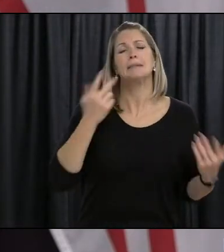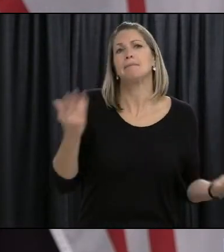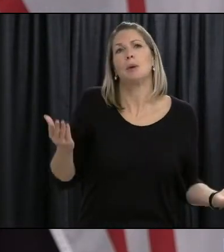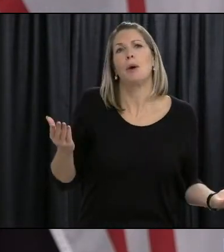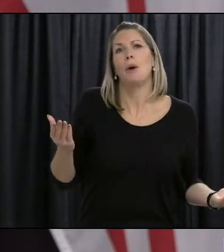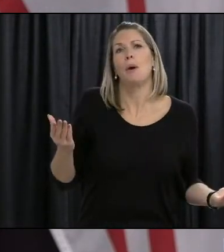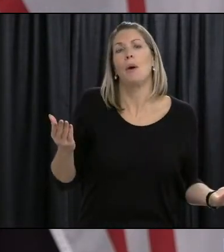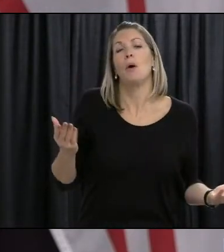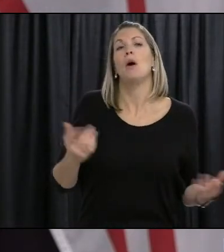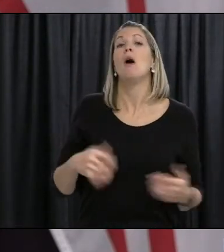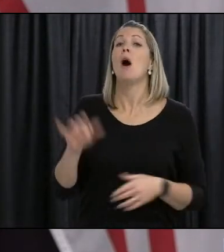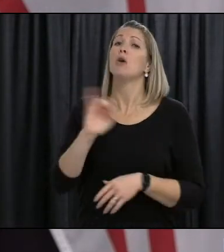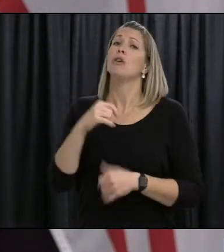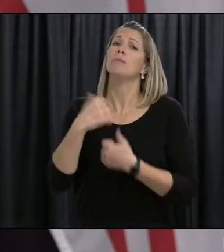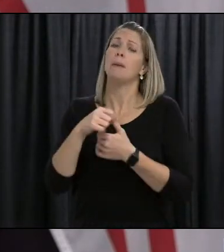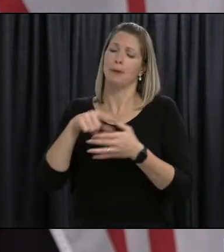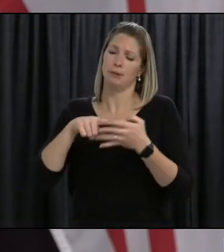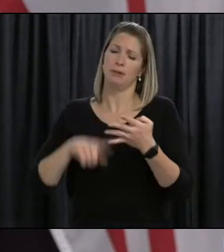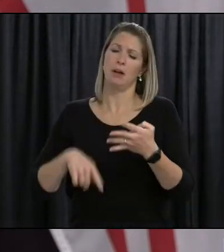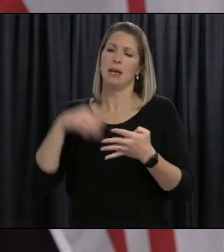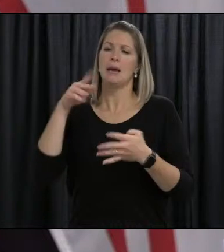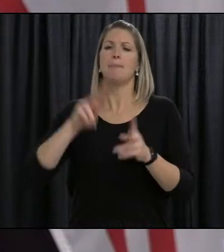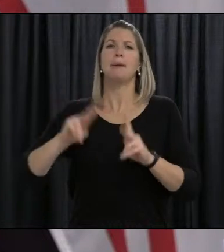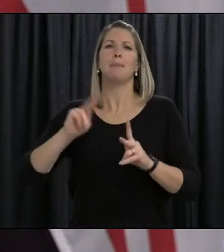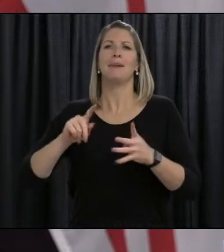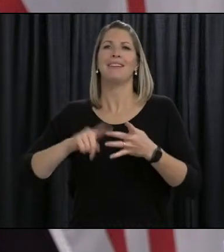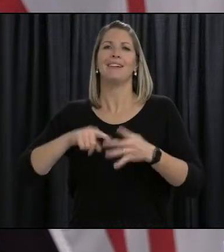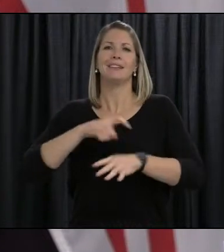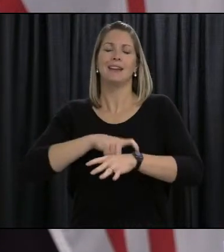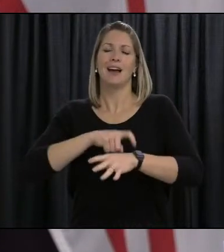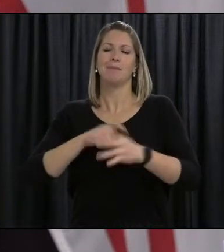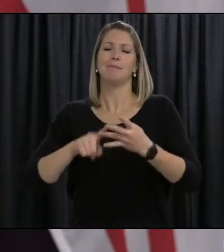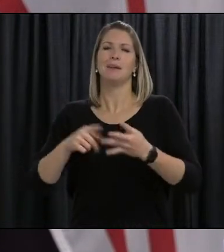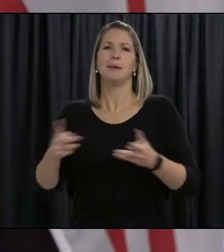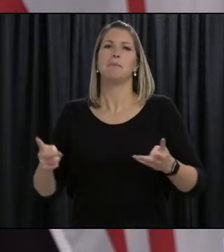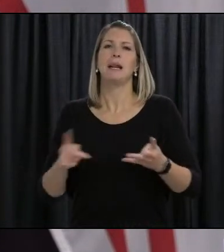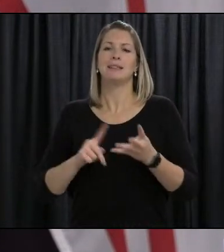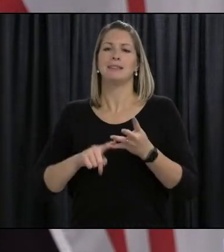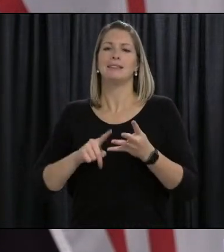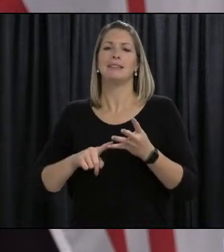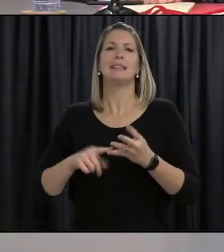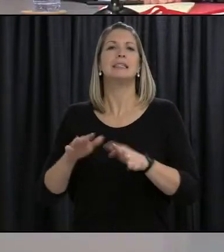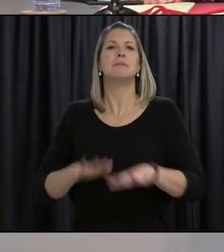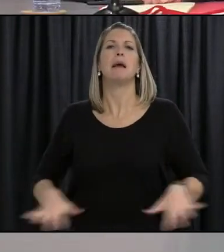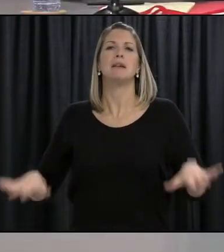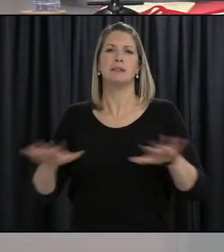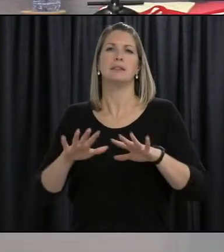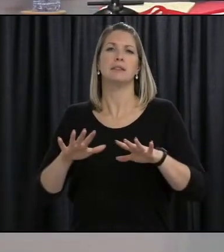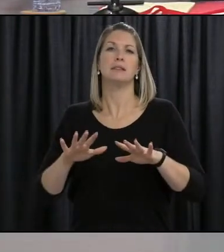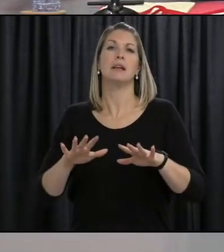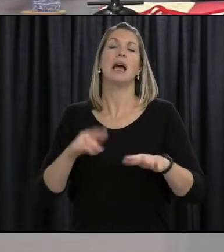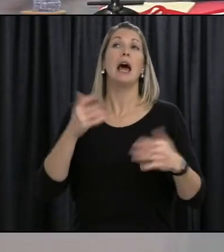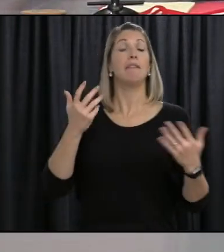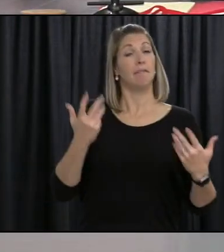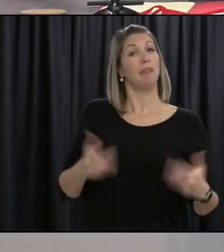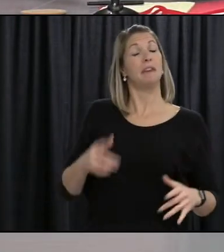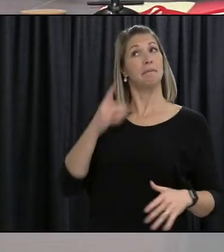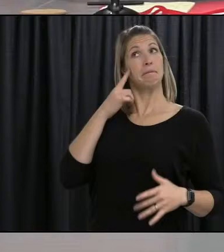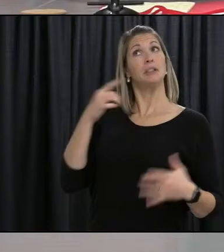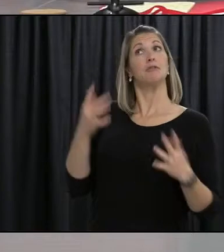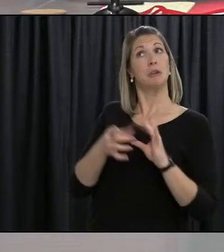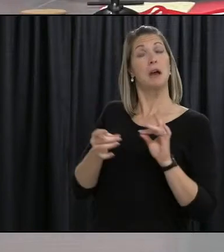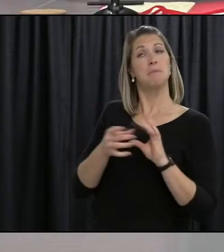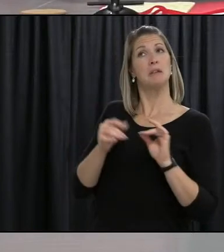So I think with that, Kathy, I'll pause there and throw it back to you for media questions. Thank you. Thank